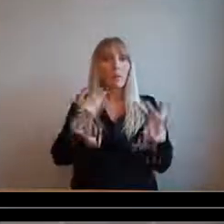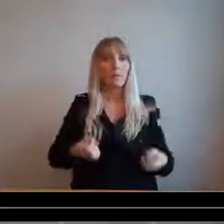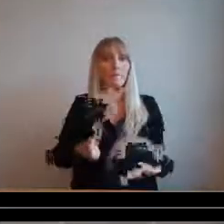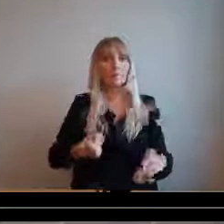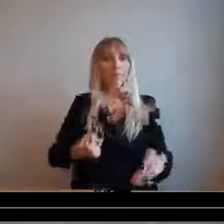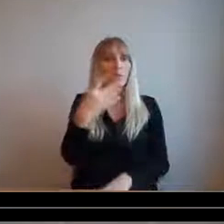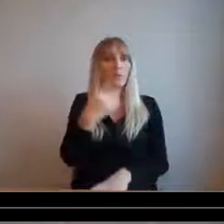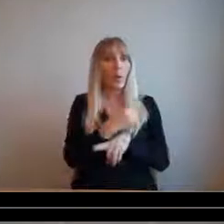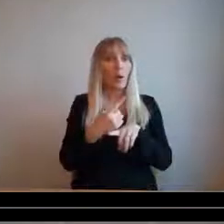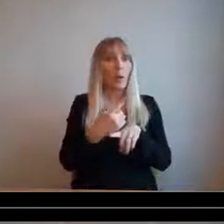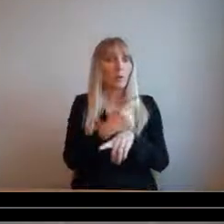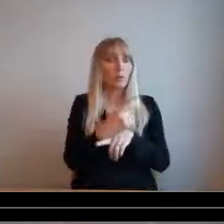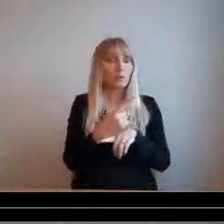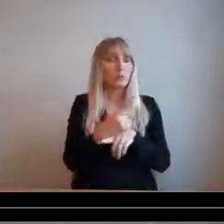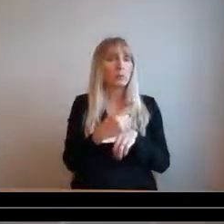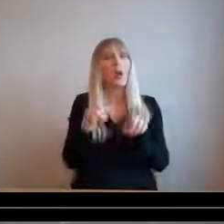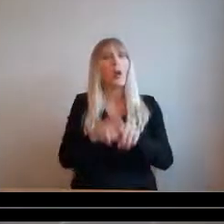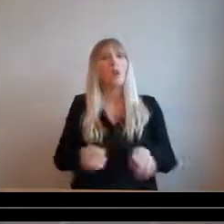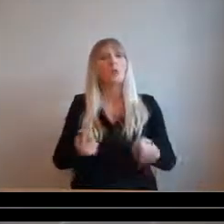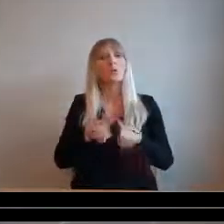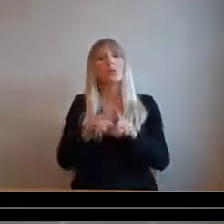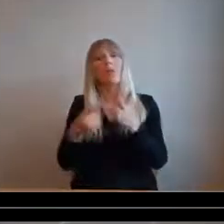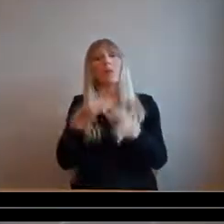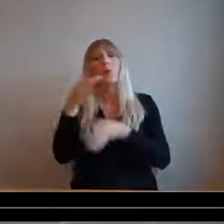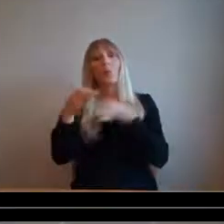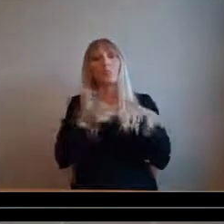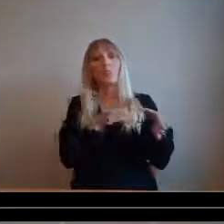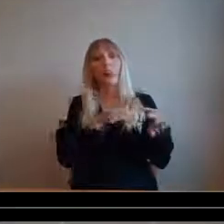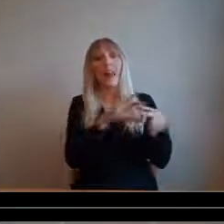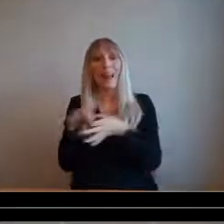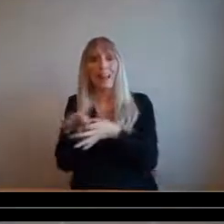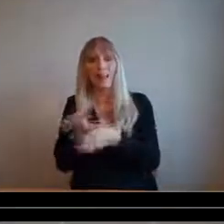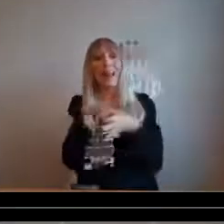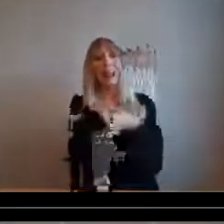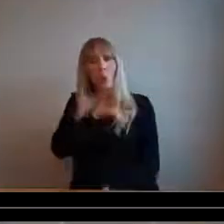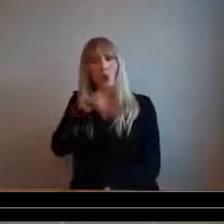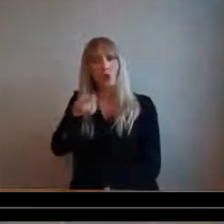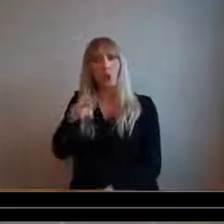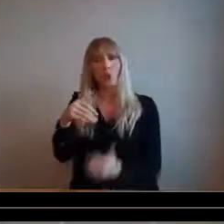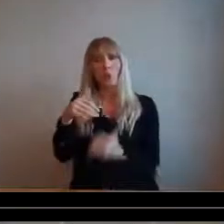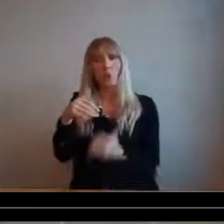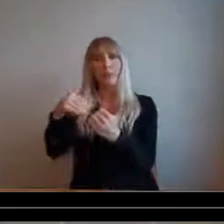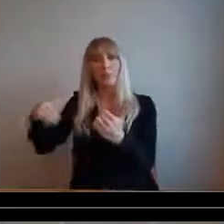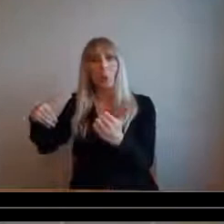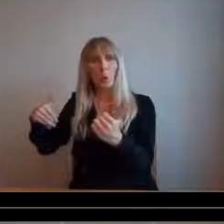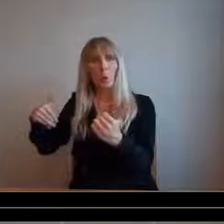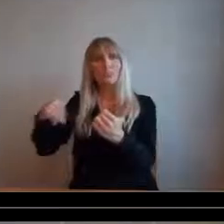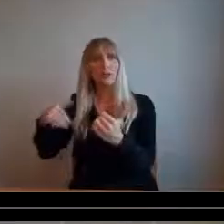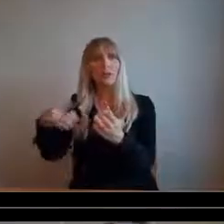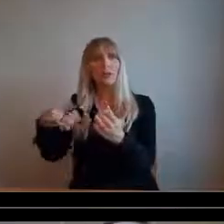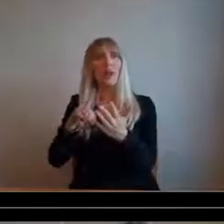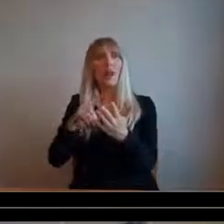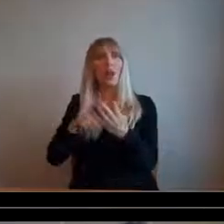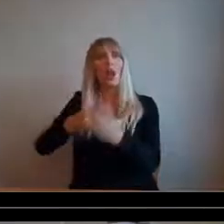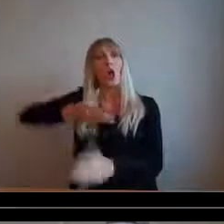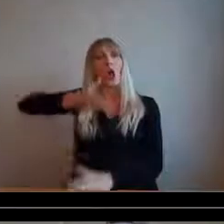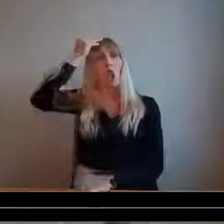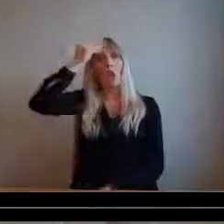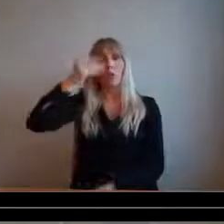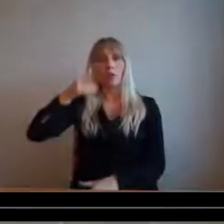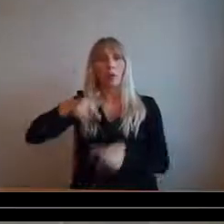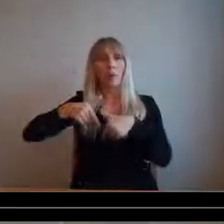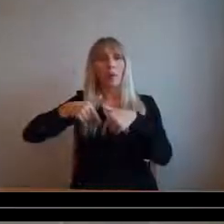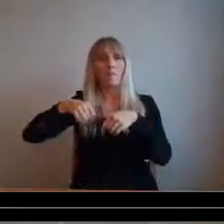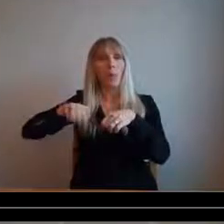24/7? And there's also another question that's connected to that. Why are you excluding L plate, so learner